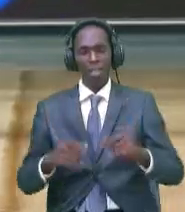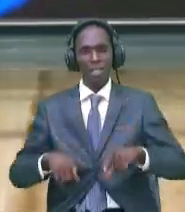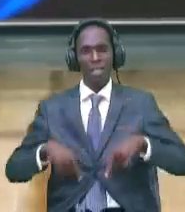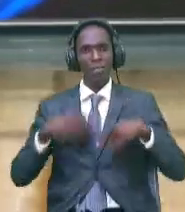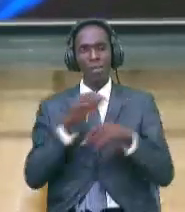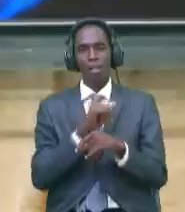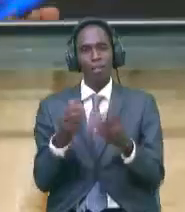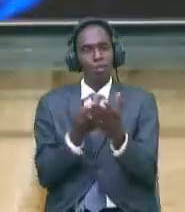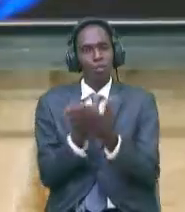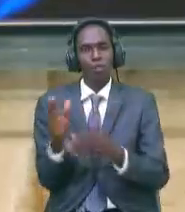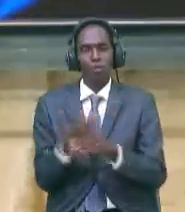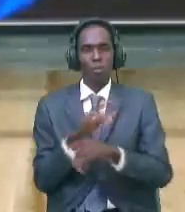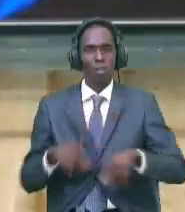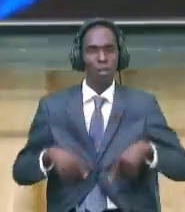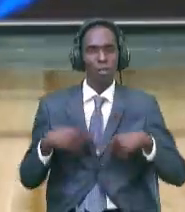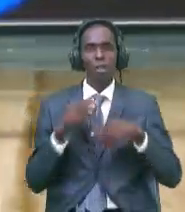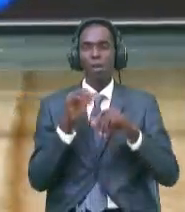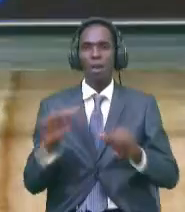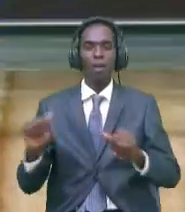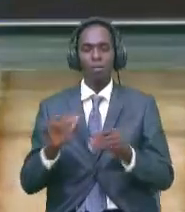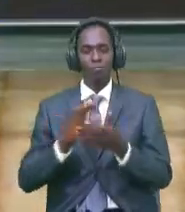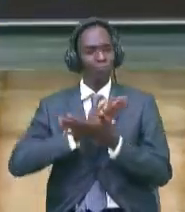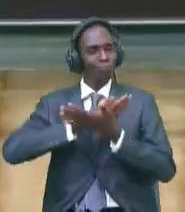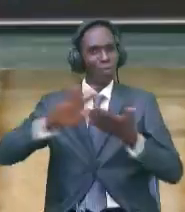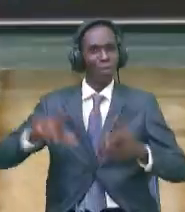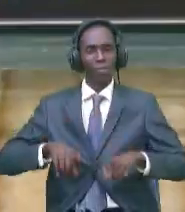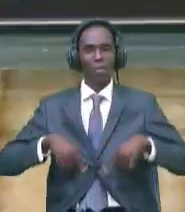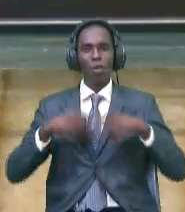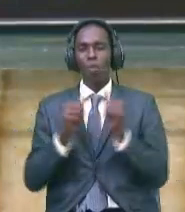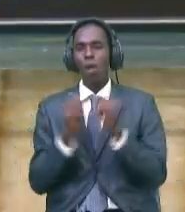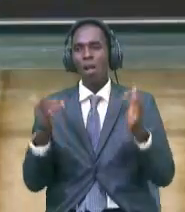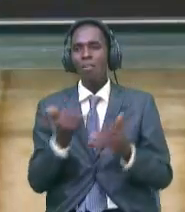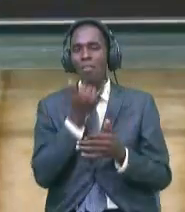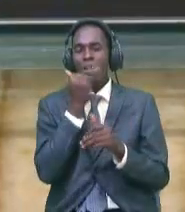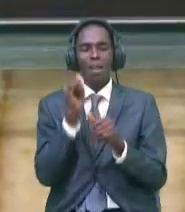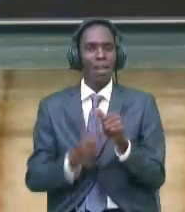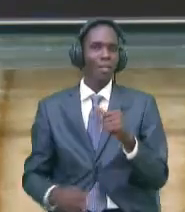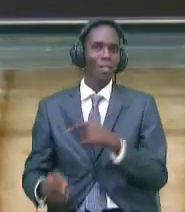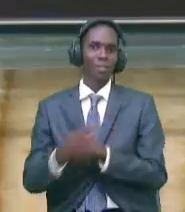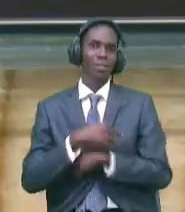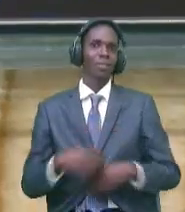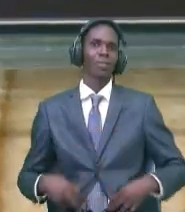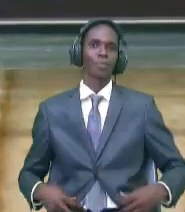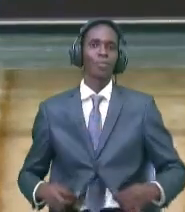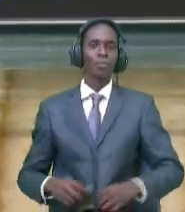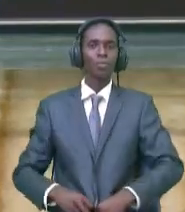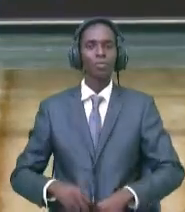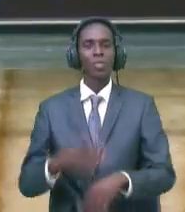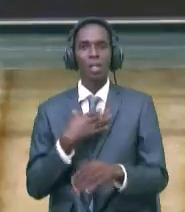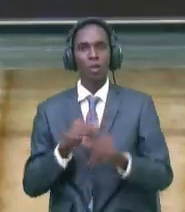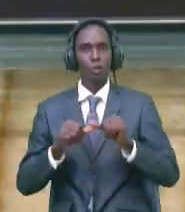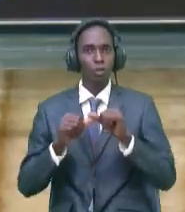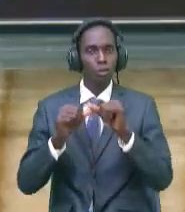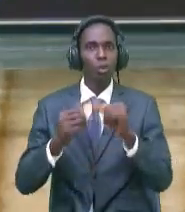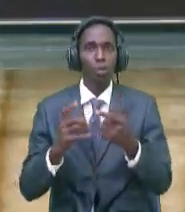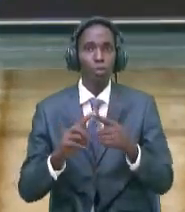life, a transparent life, and is without offense day by day. And he continues, he wants to